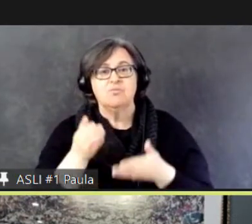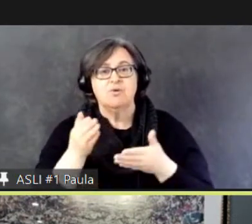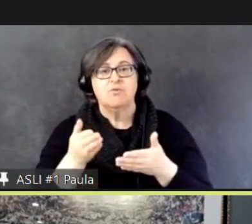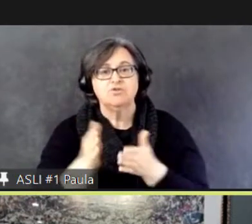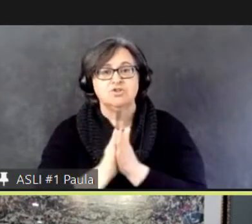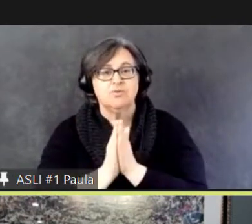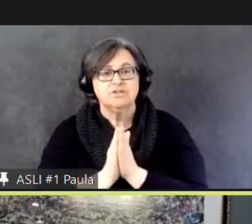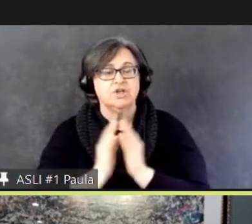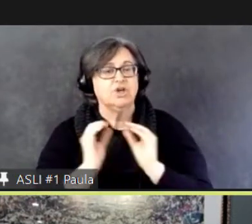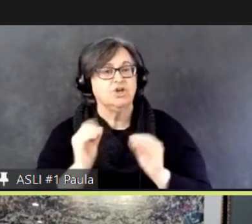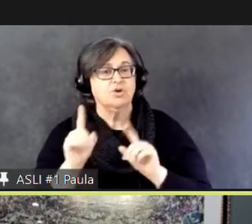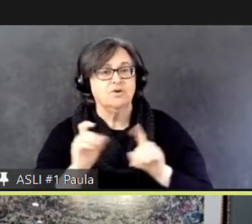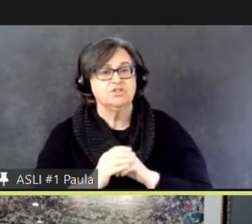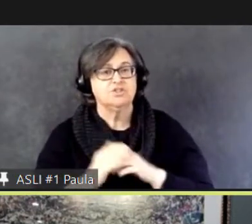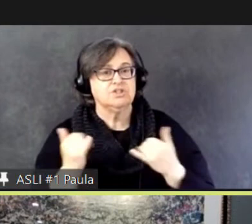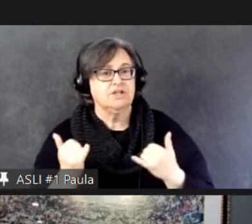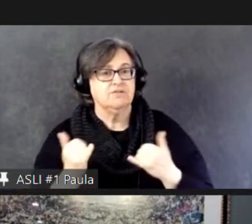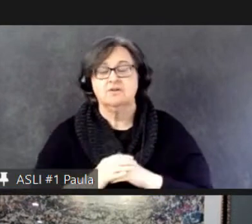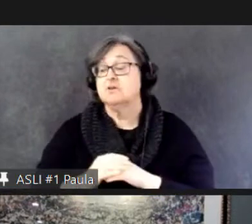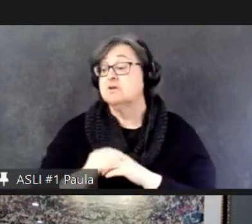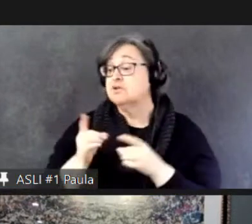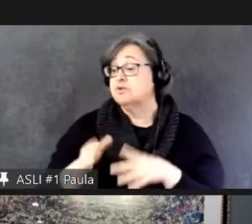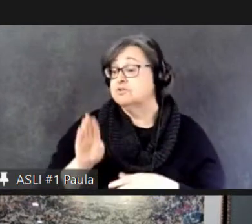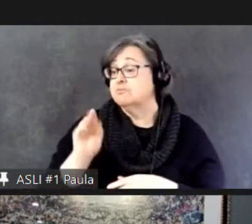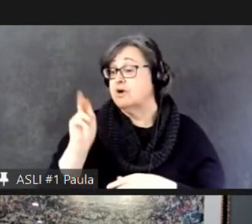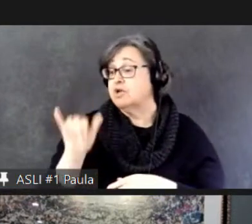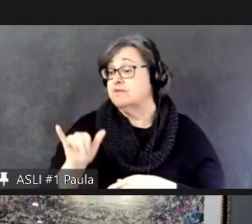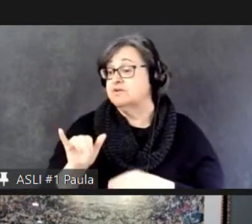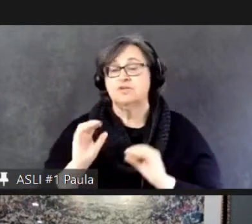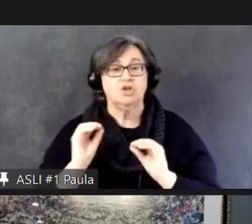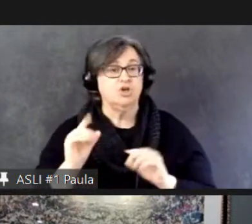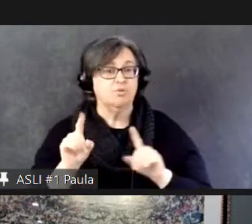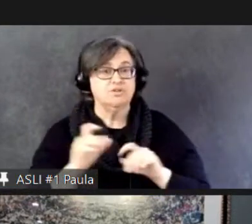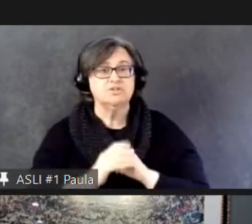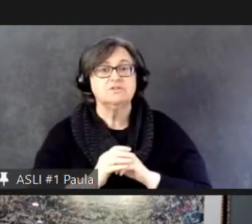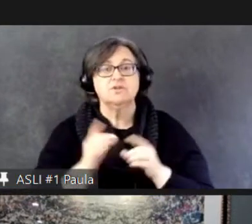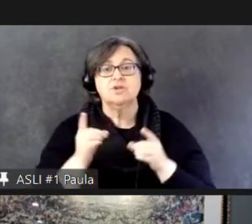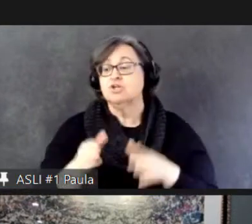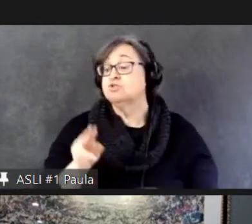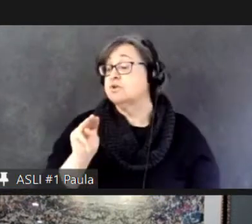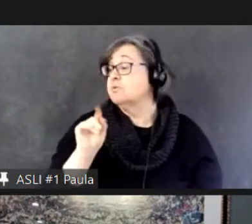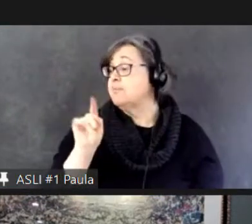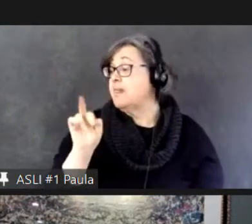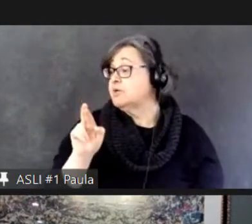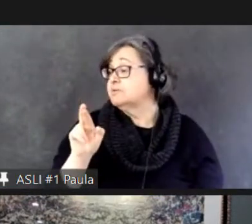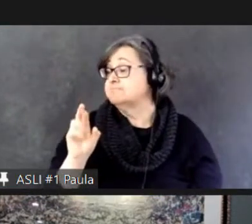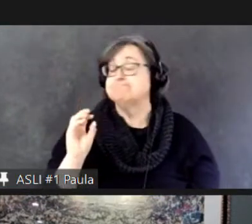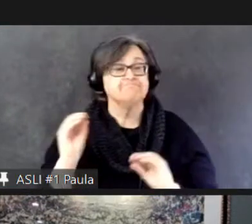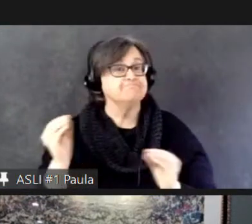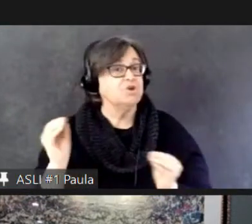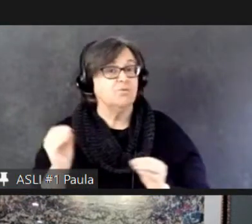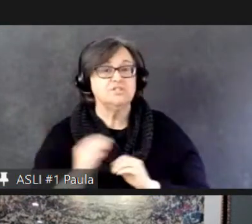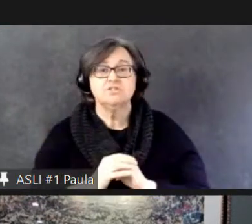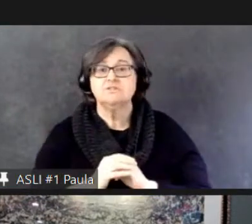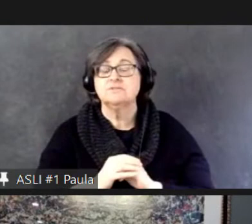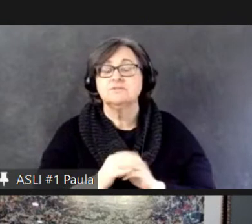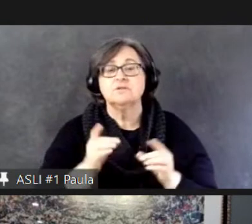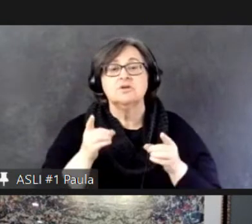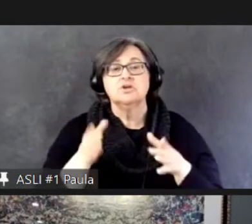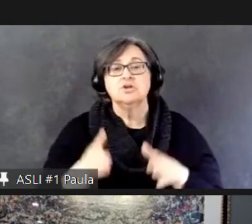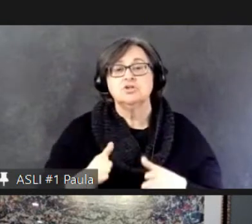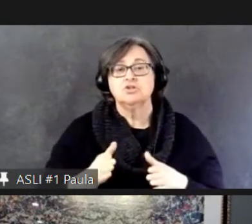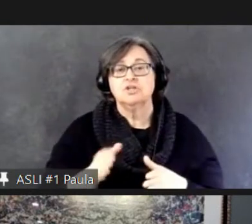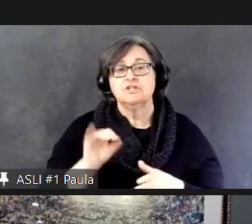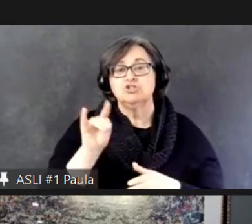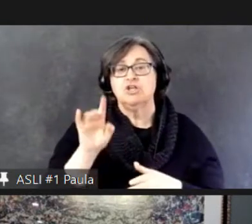request. No questions at this time. Director Barclay. No questions. Director Miller. No question.